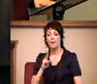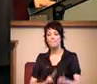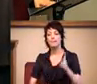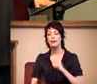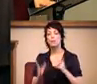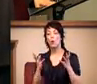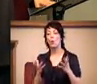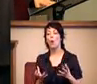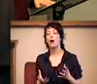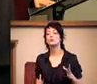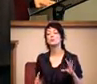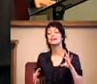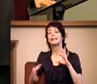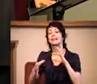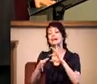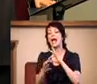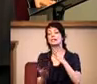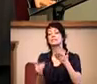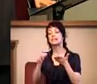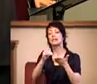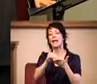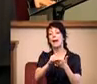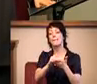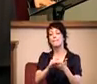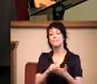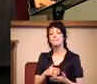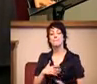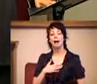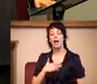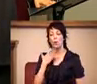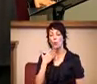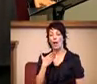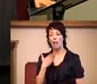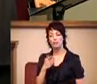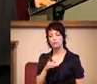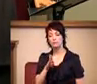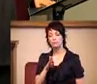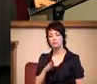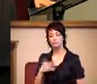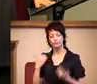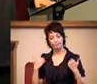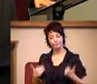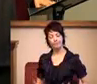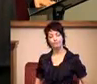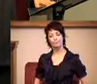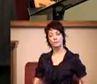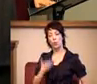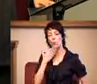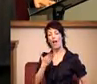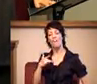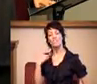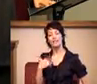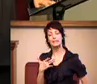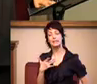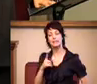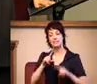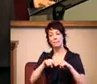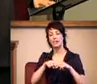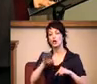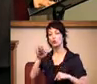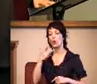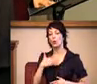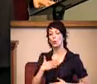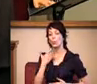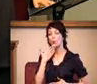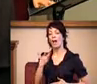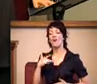reconnected, and that my well-being is dependent on your well-being. I don't want to live in a country where